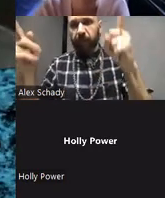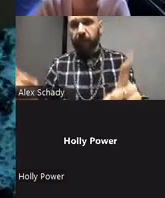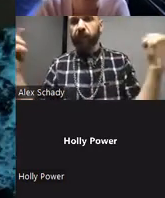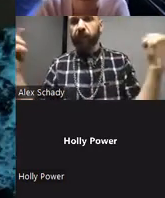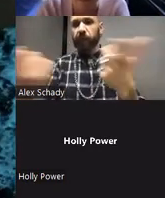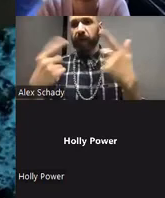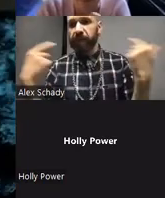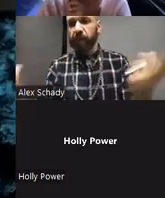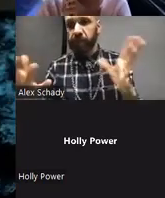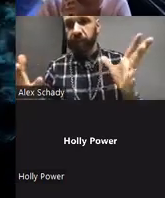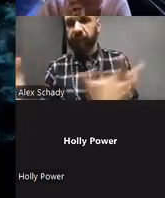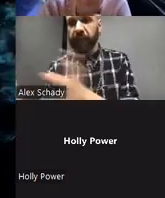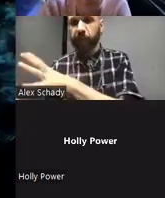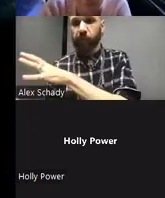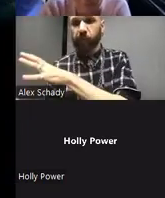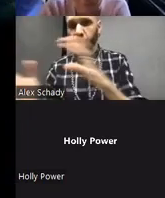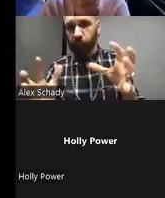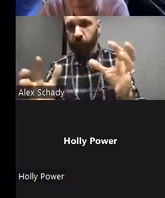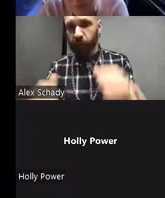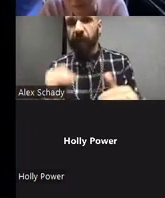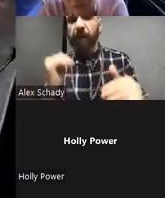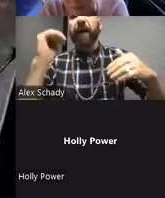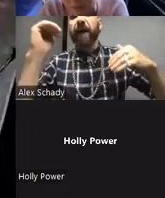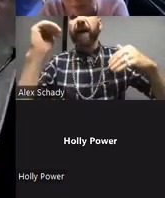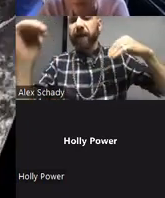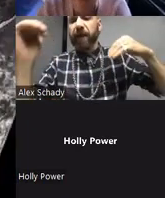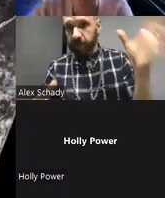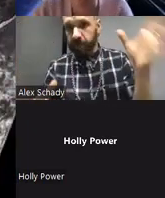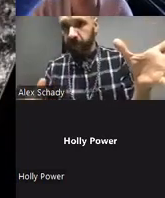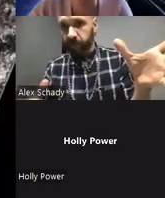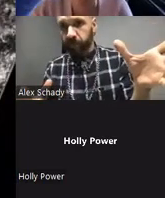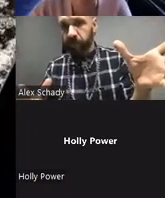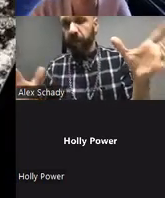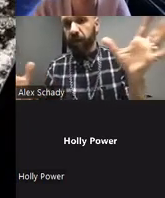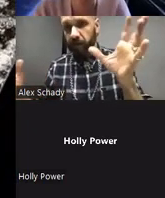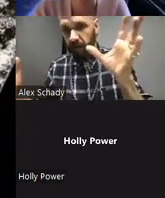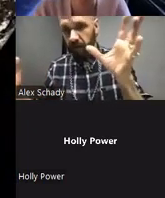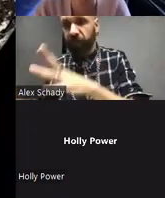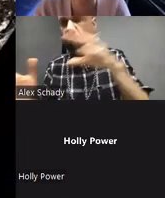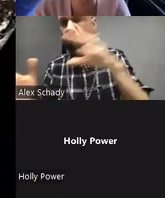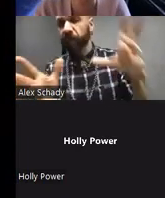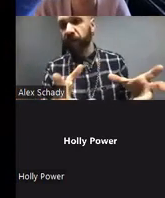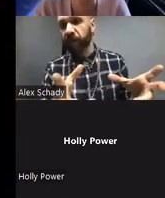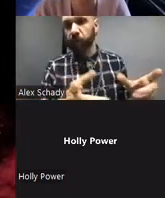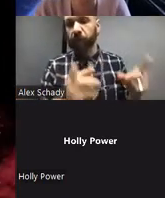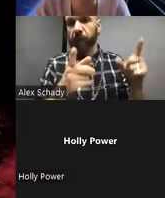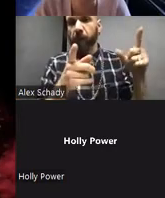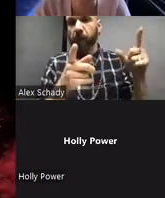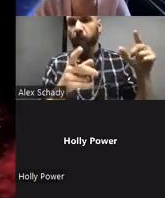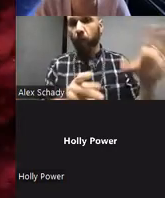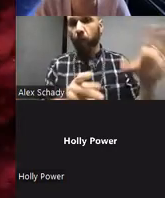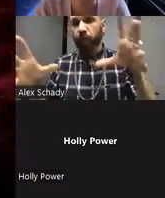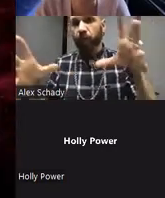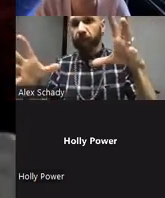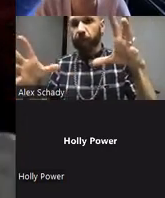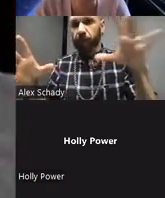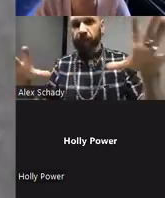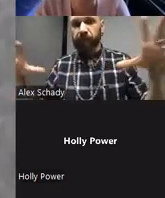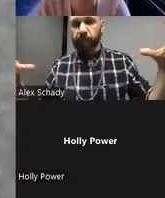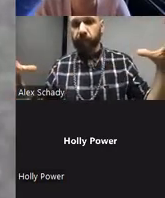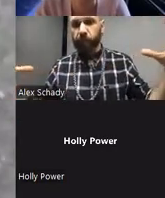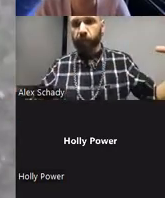The sculpture gets placed on a turntable. Those move, and that then becomes a film when it's filmed. All of